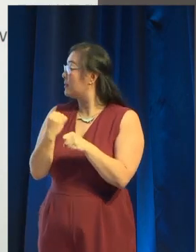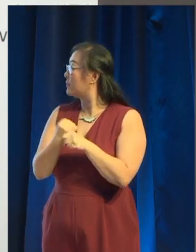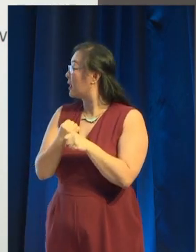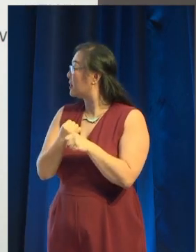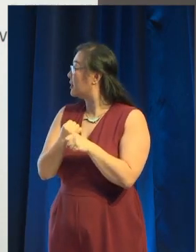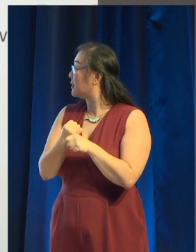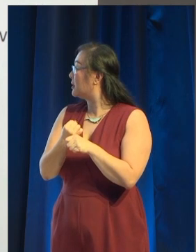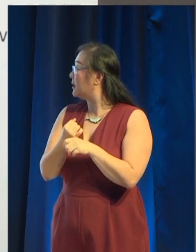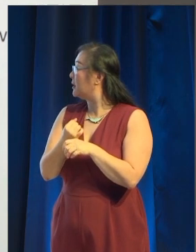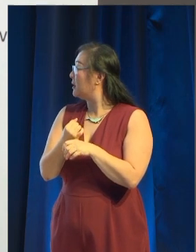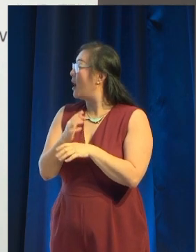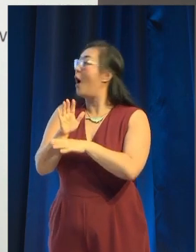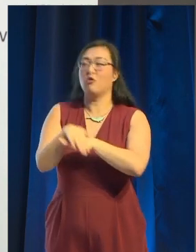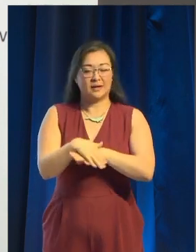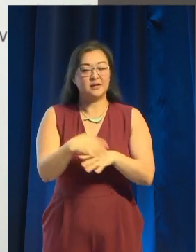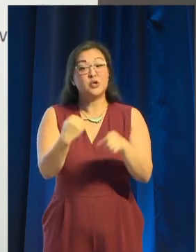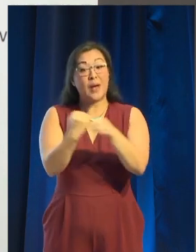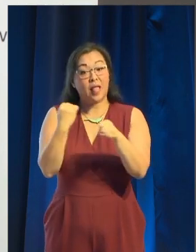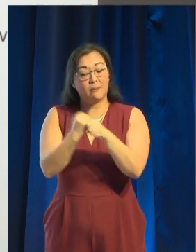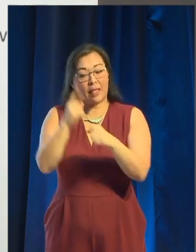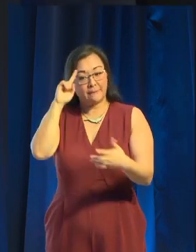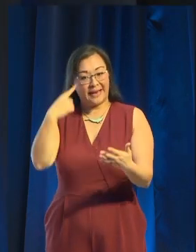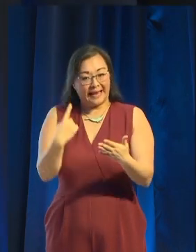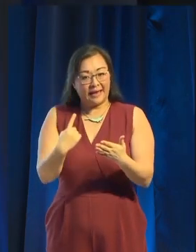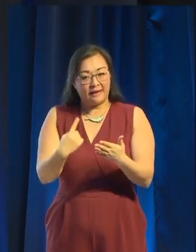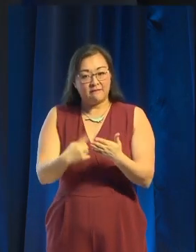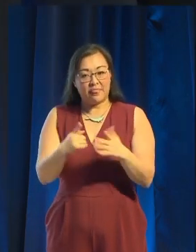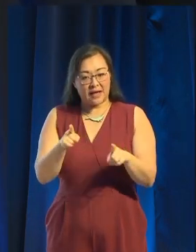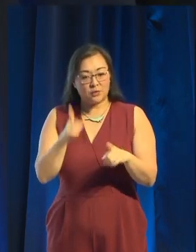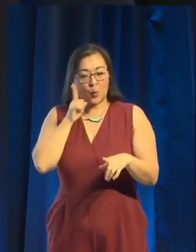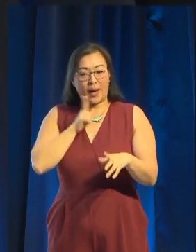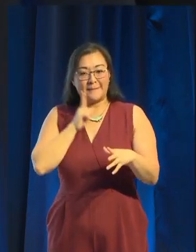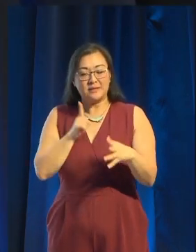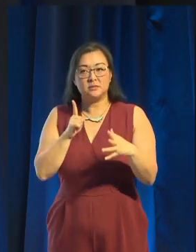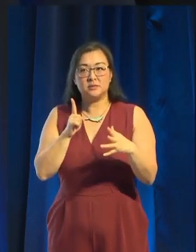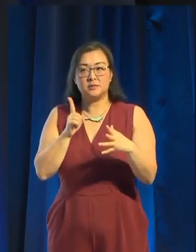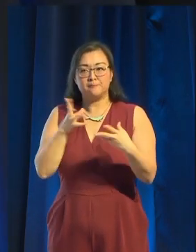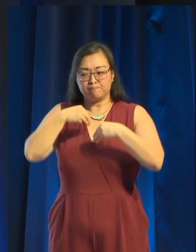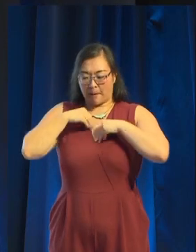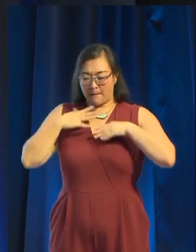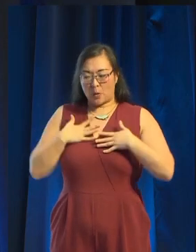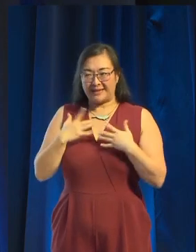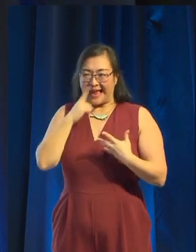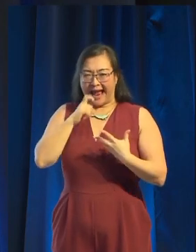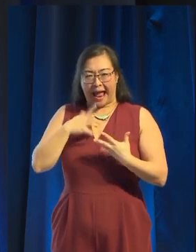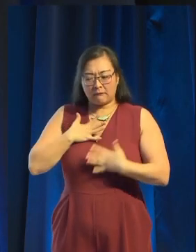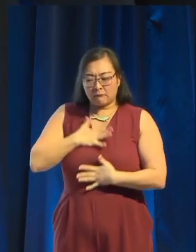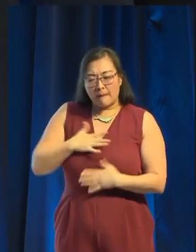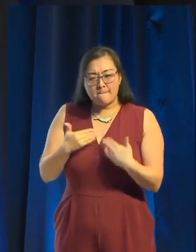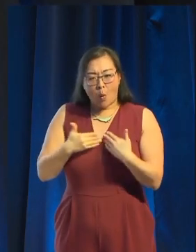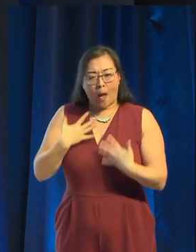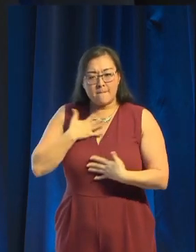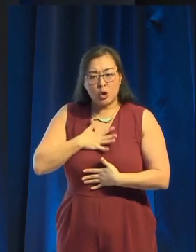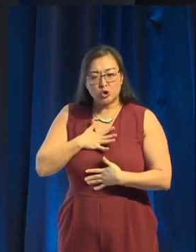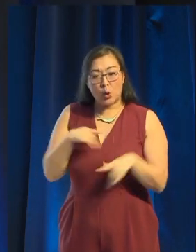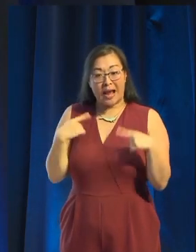And so Azuma shows that the aim of the bishoujo is getting emotional, and this is traditionally